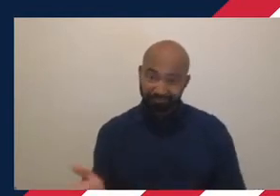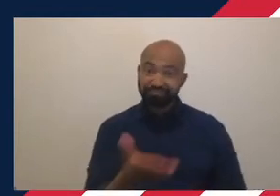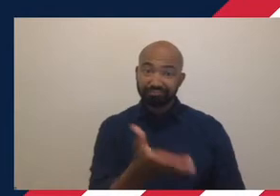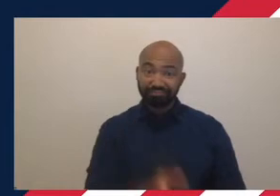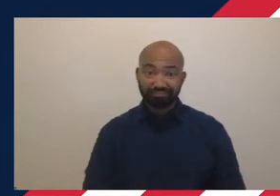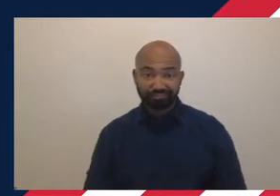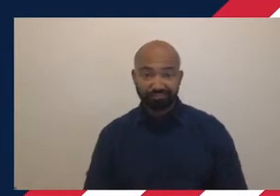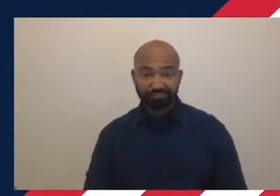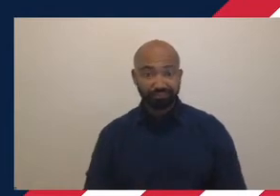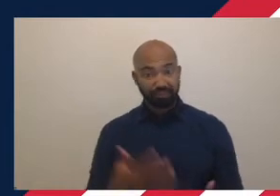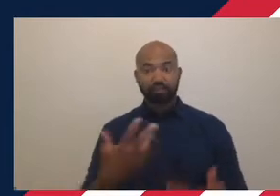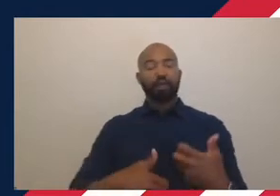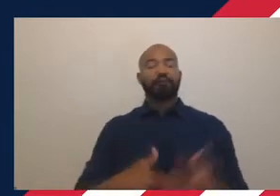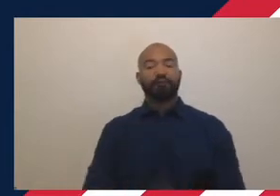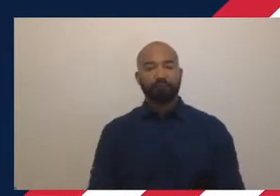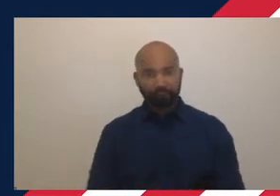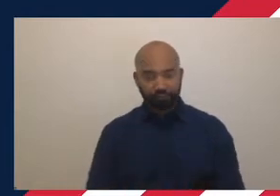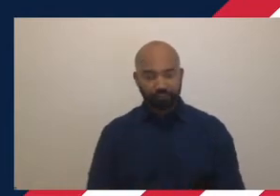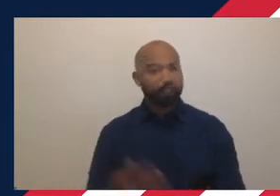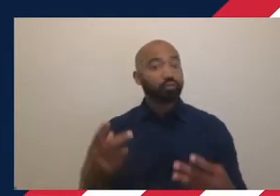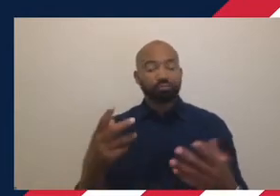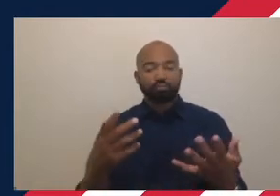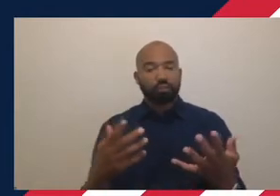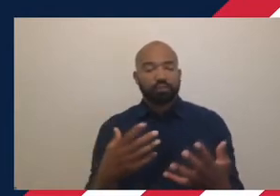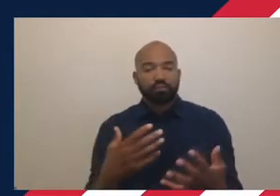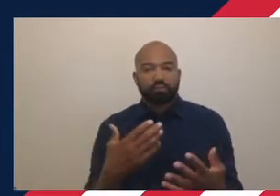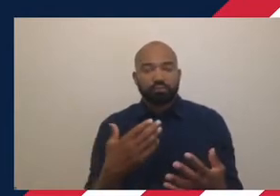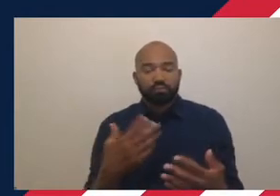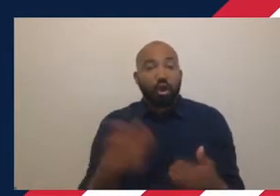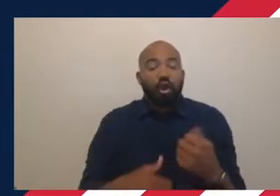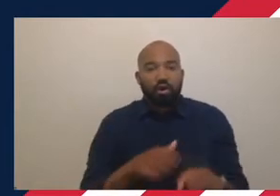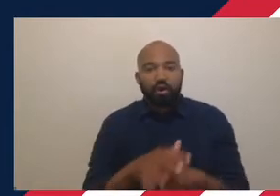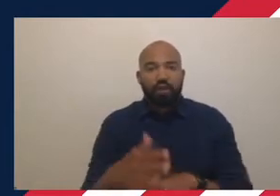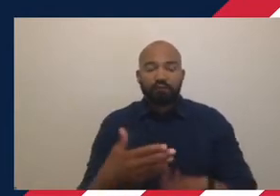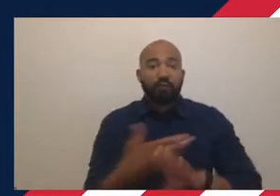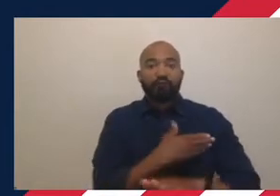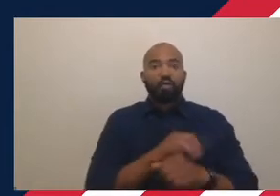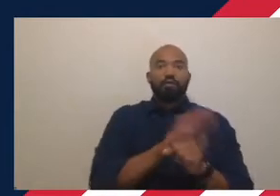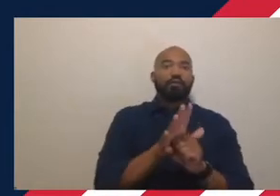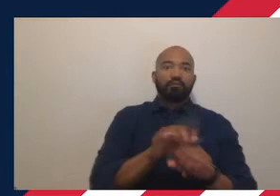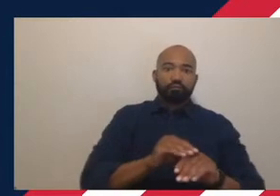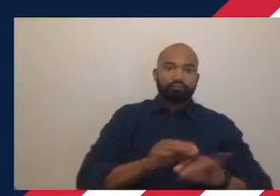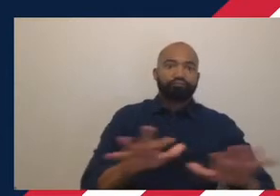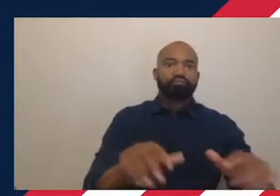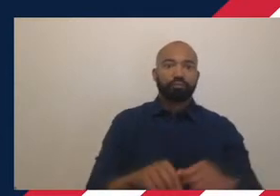yes, it was more than a serious mistake. Well said.